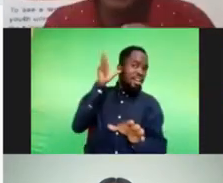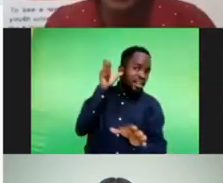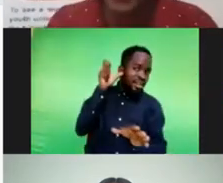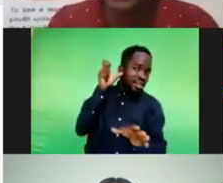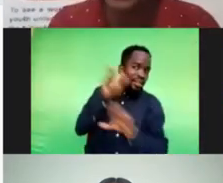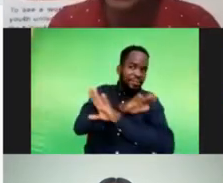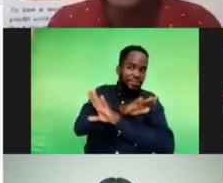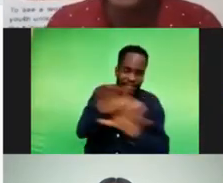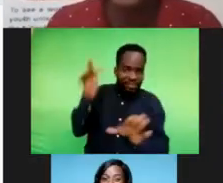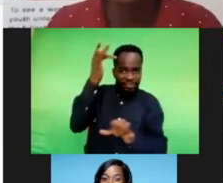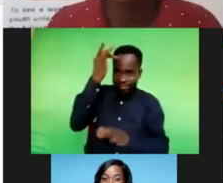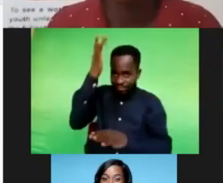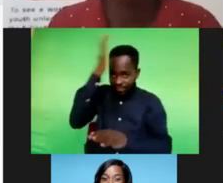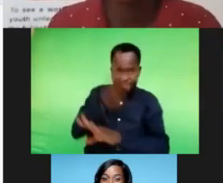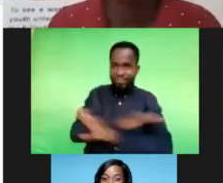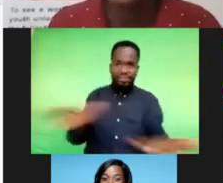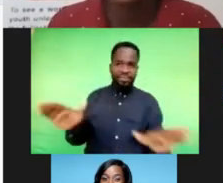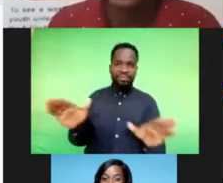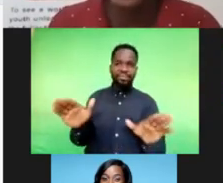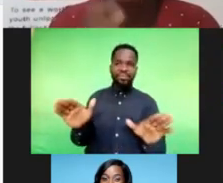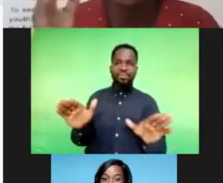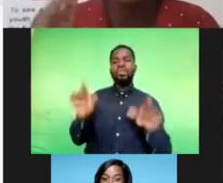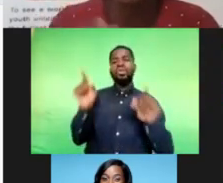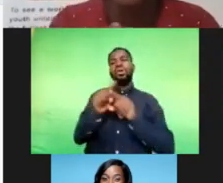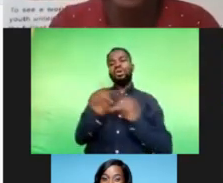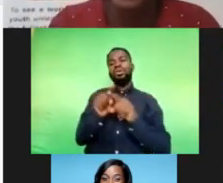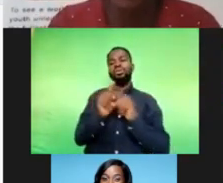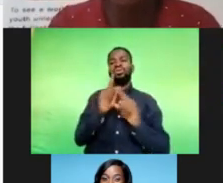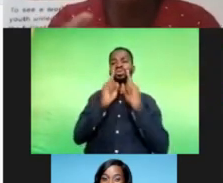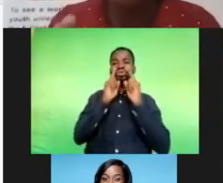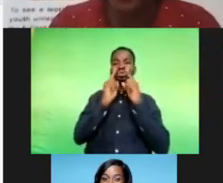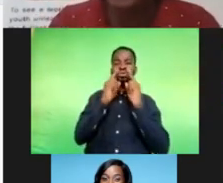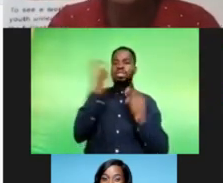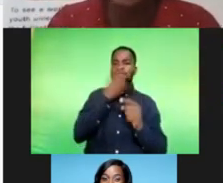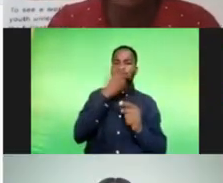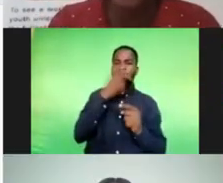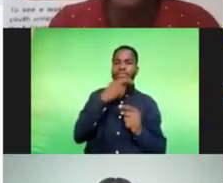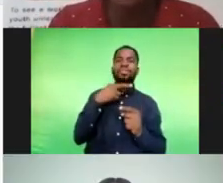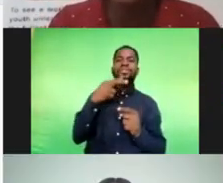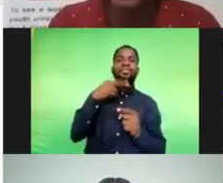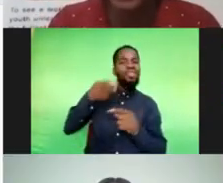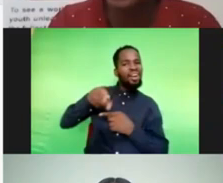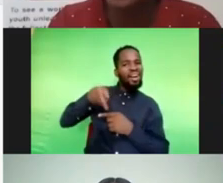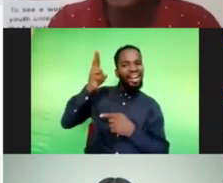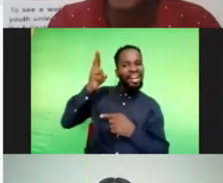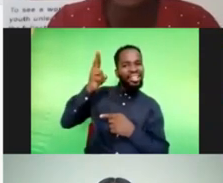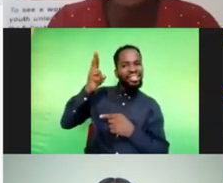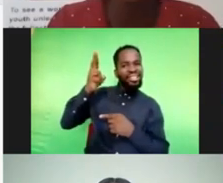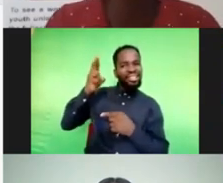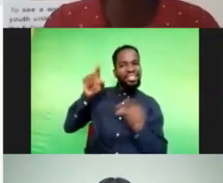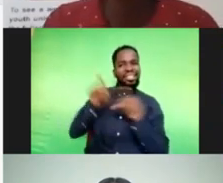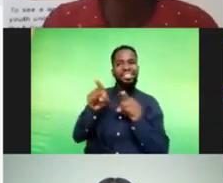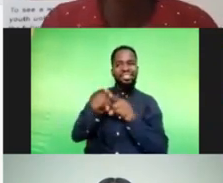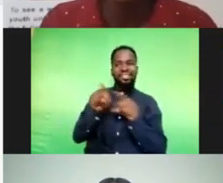it in their mind. And also they speak in a high-pitched or sing-song voice or a robot-like